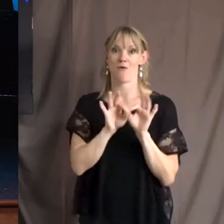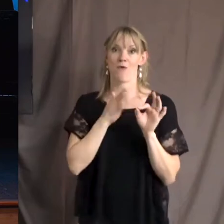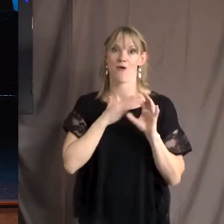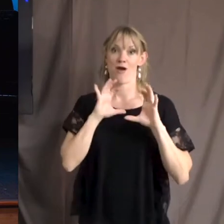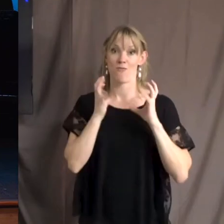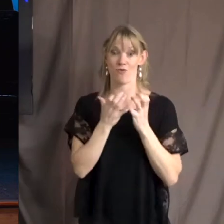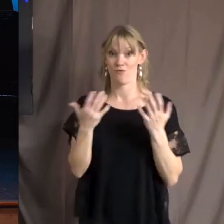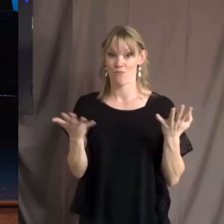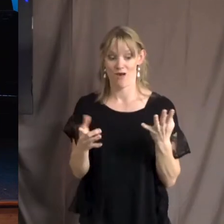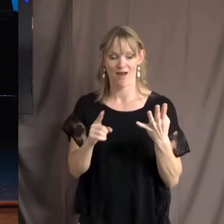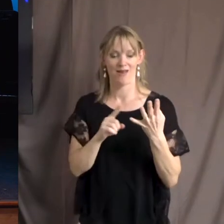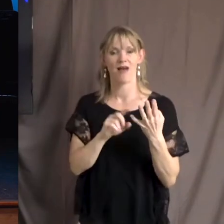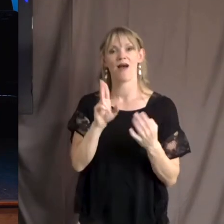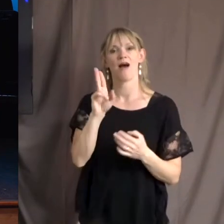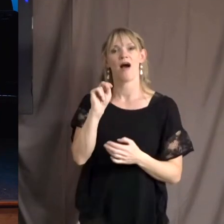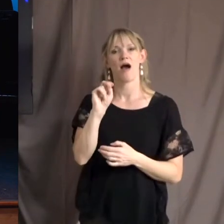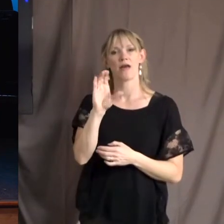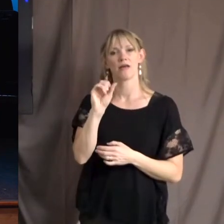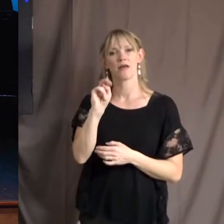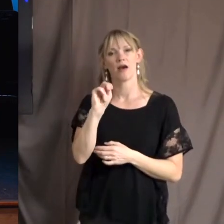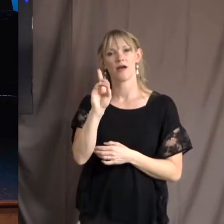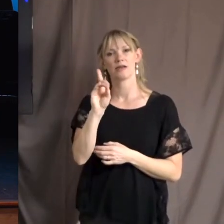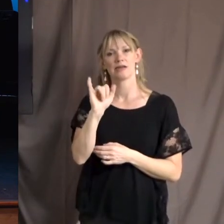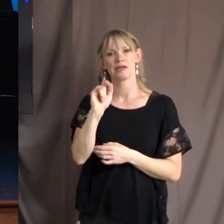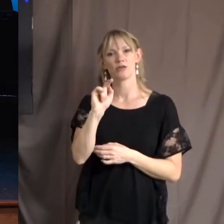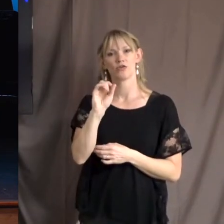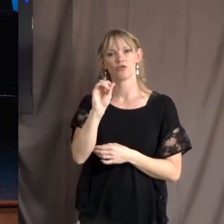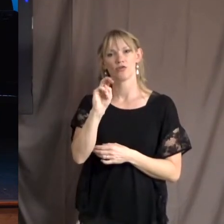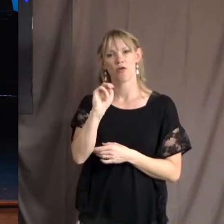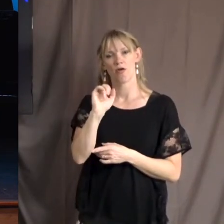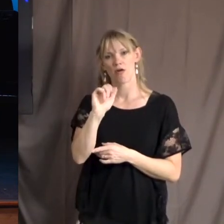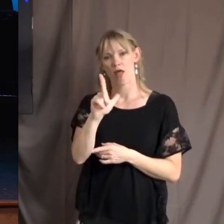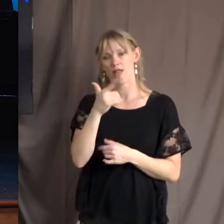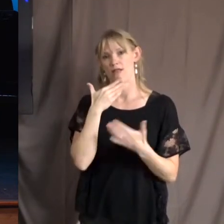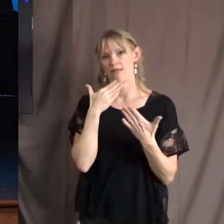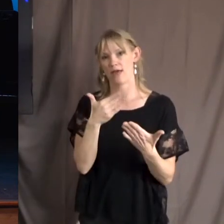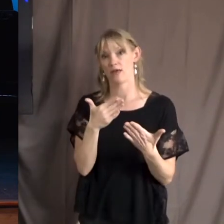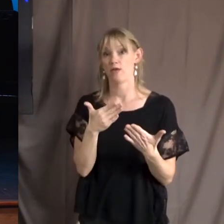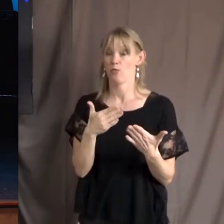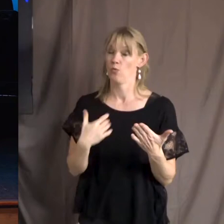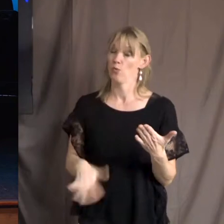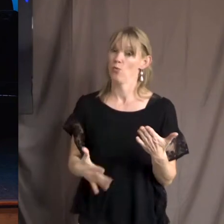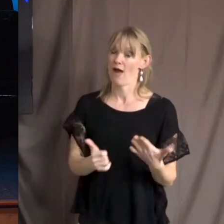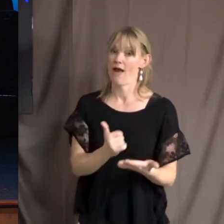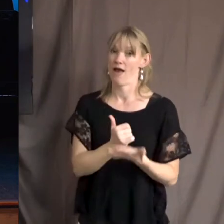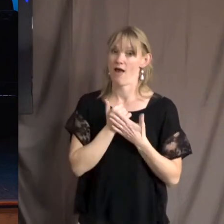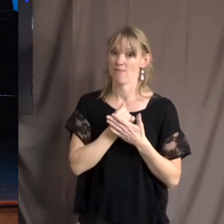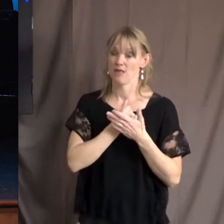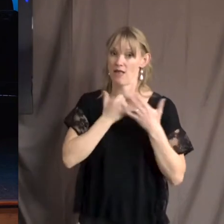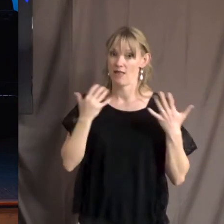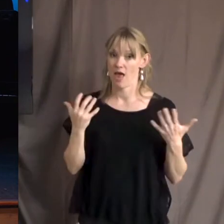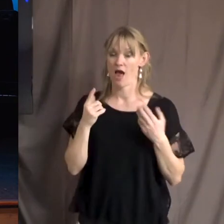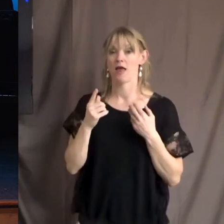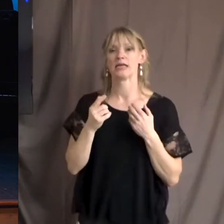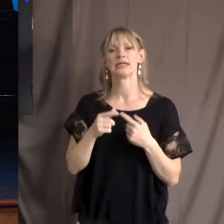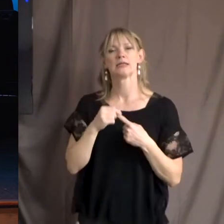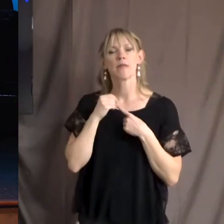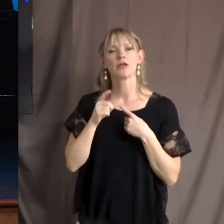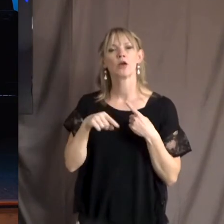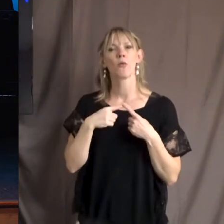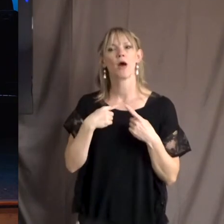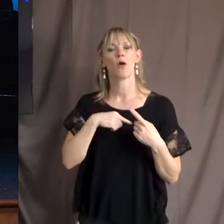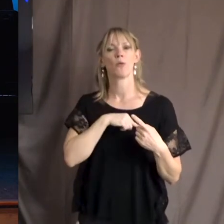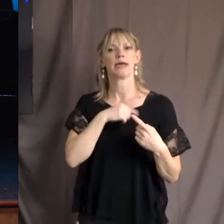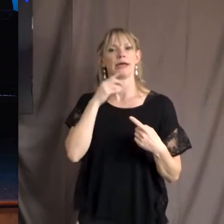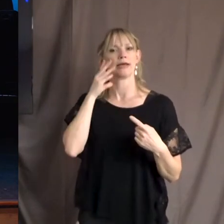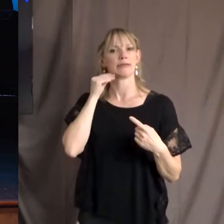I called the unconditional thank you. It is very handy, especially in areas where we might be experiencing